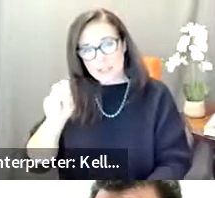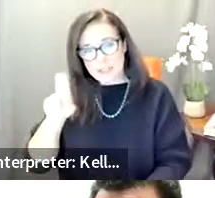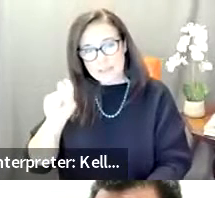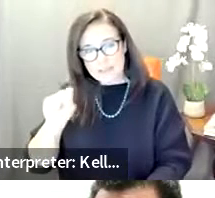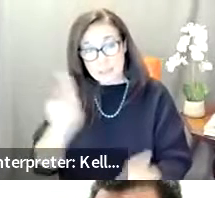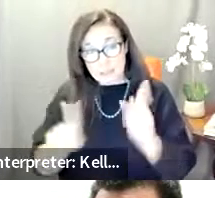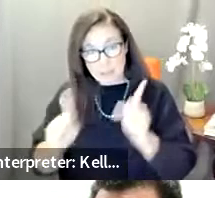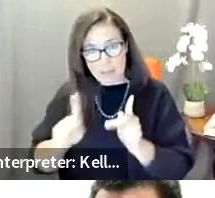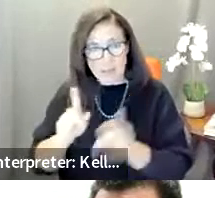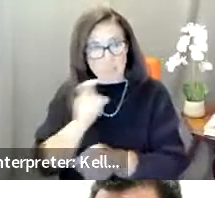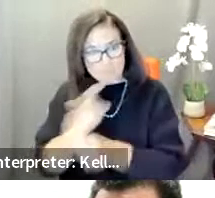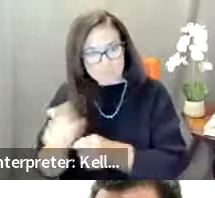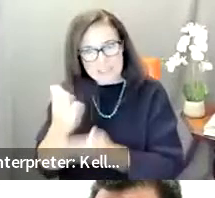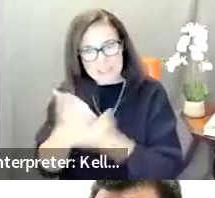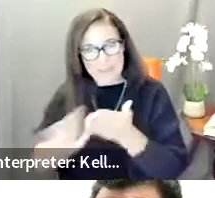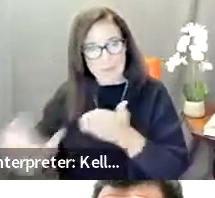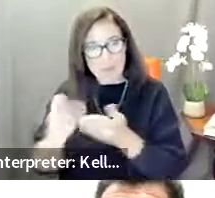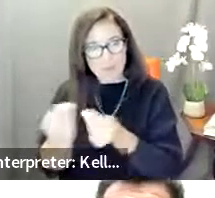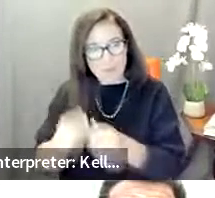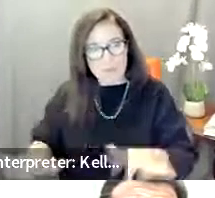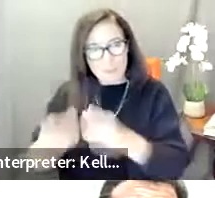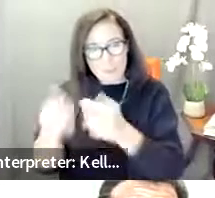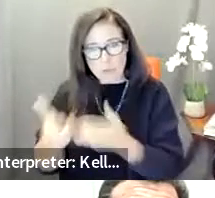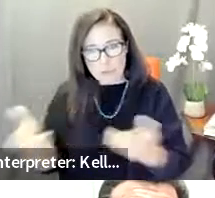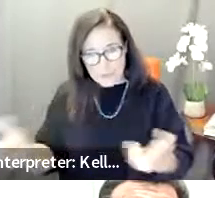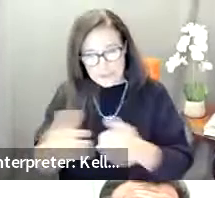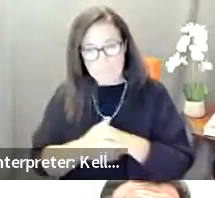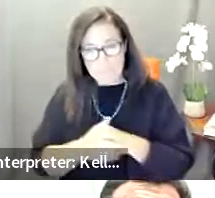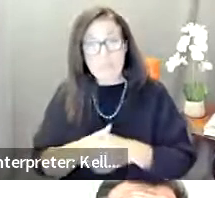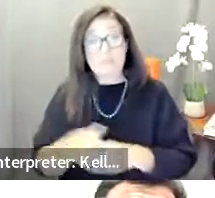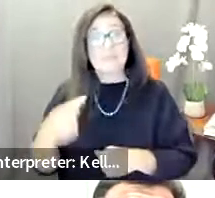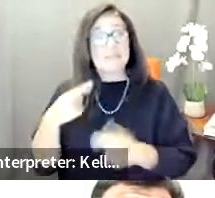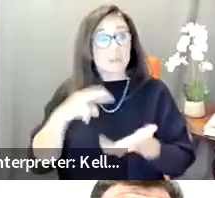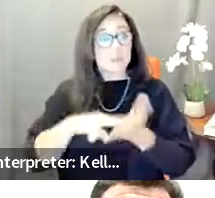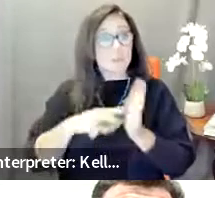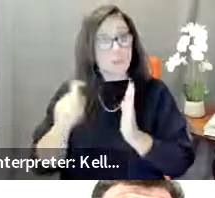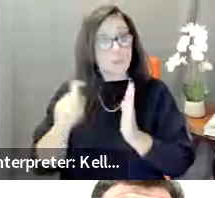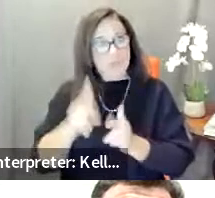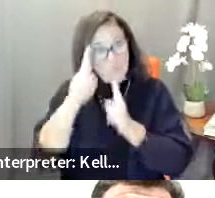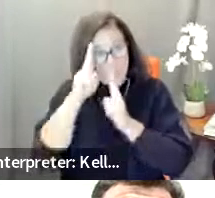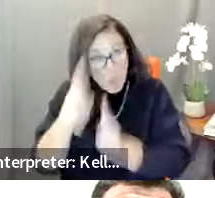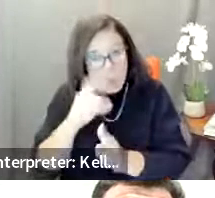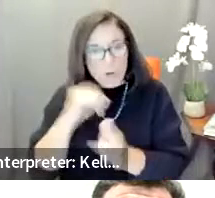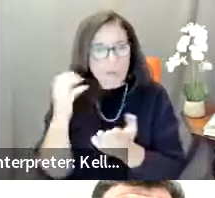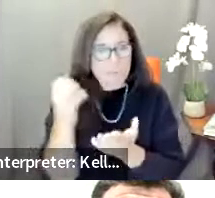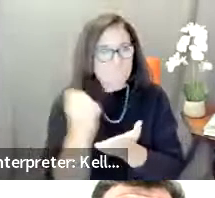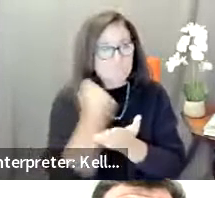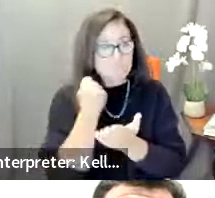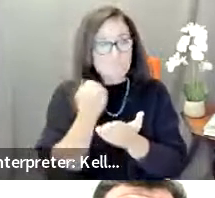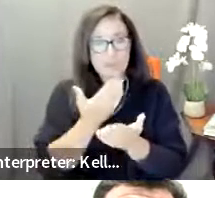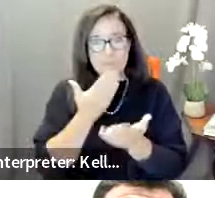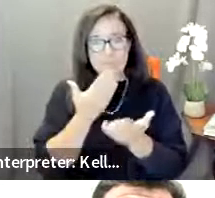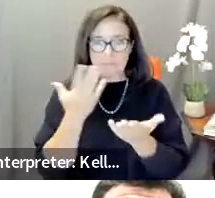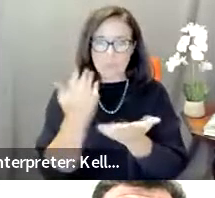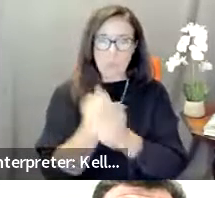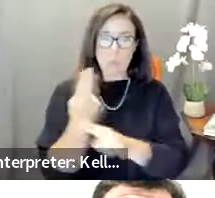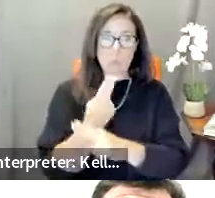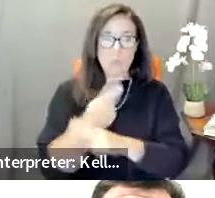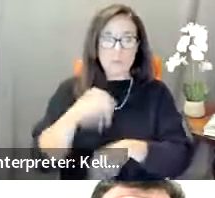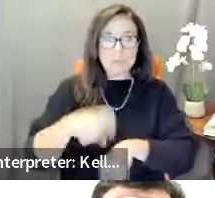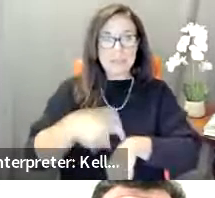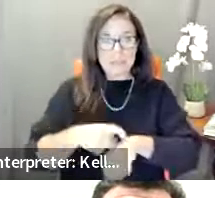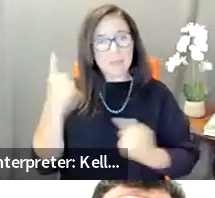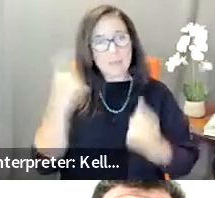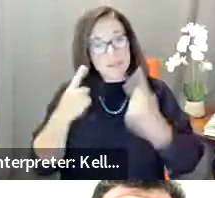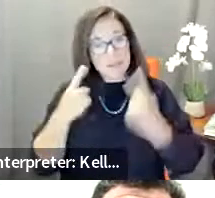of this, as well as our shared responsibility to make good of this time, and for each of us to consider our roles in